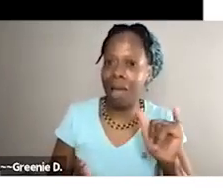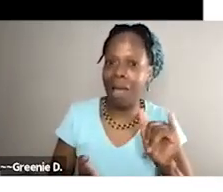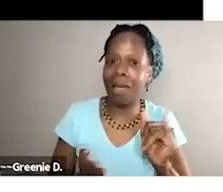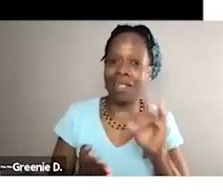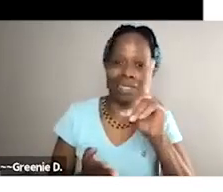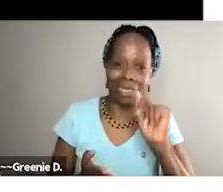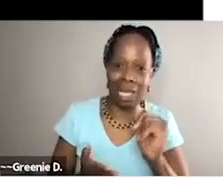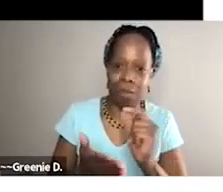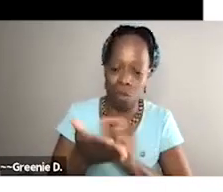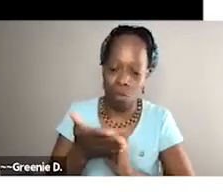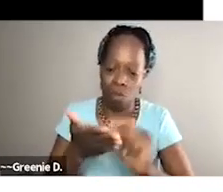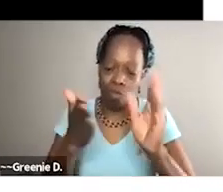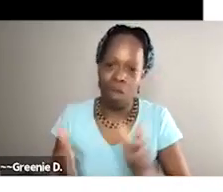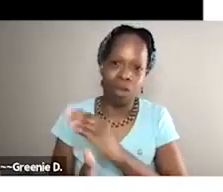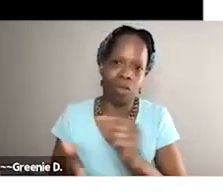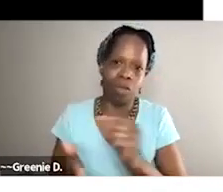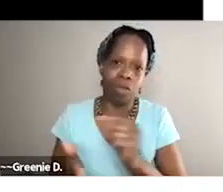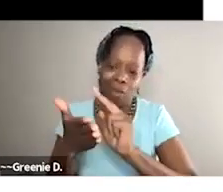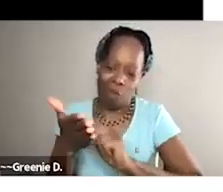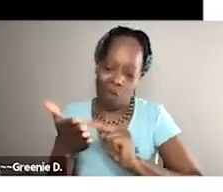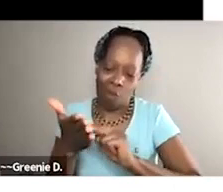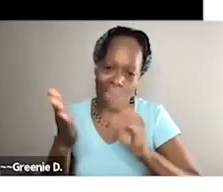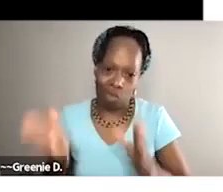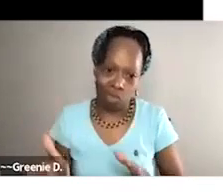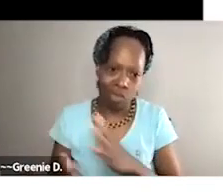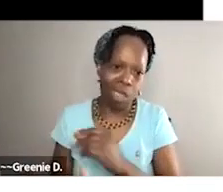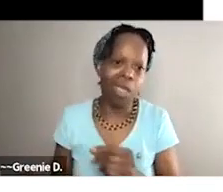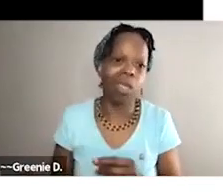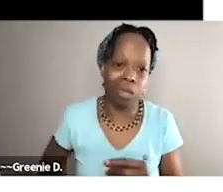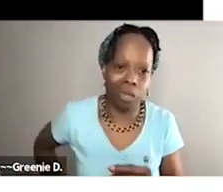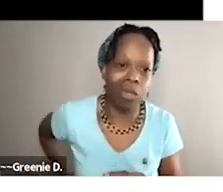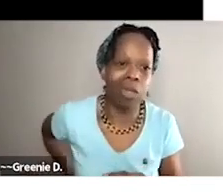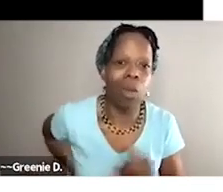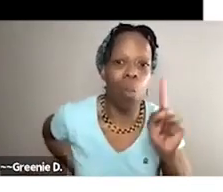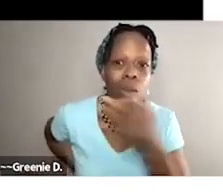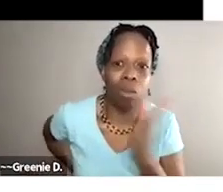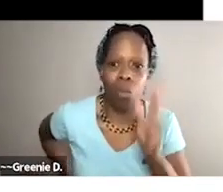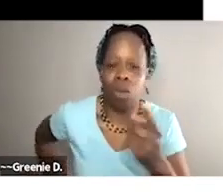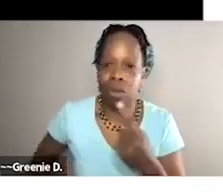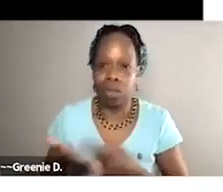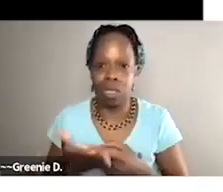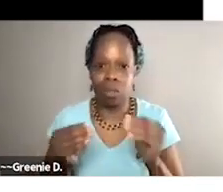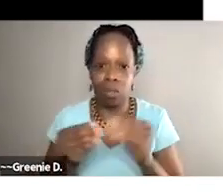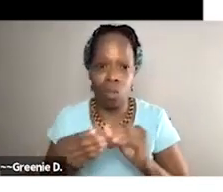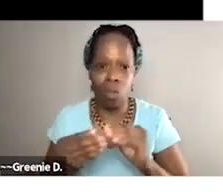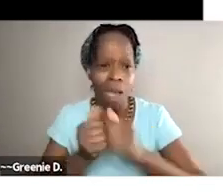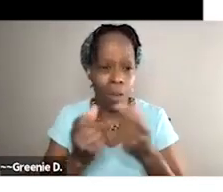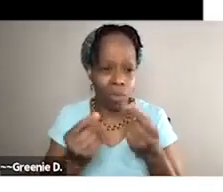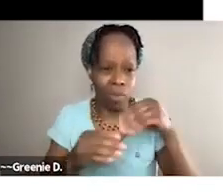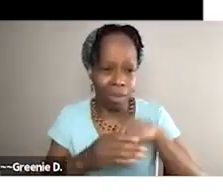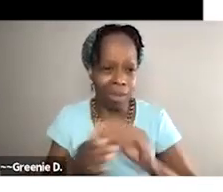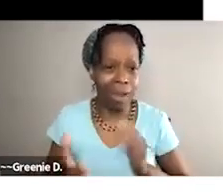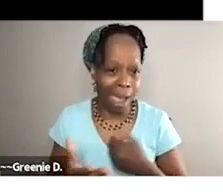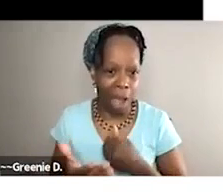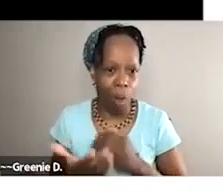incredible, powerful tool for disability representation. And one thing that we'll talk about a little bit more is, well, how do we do that within our curriculum that we